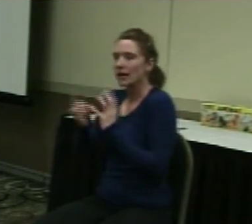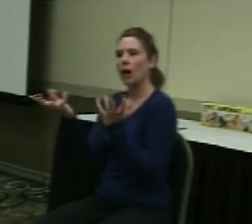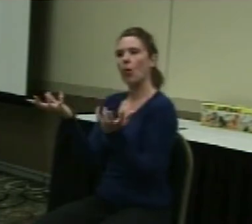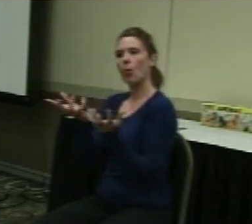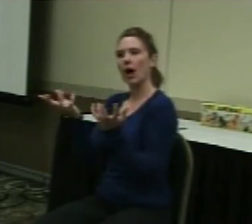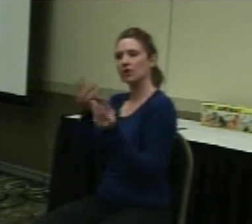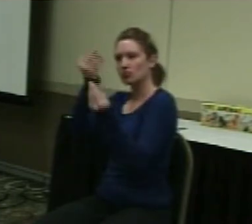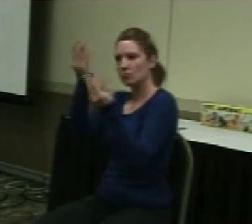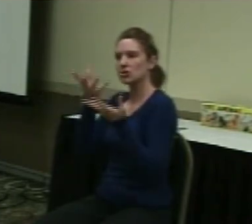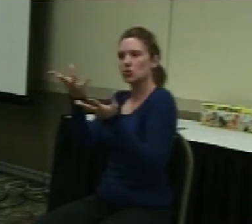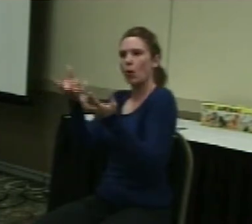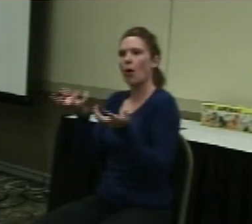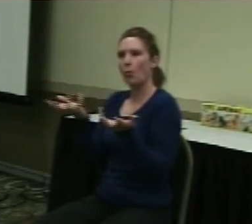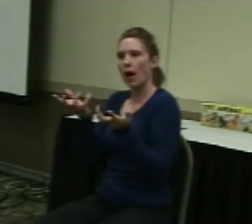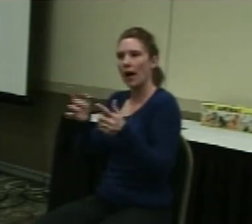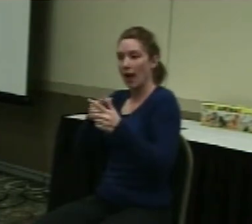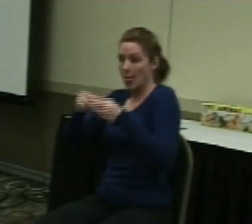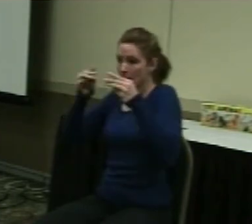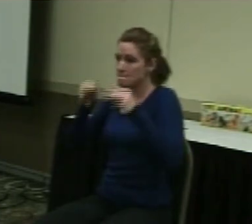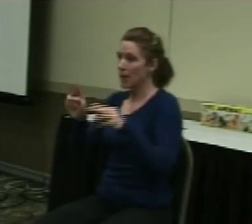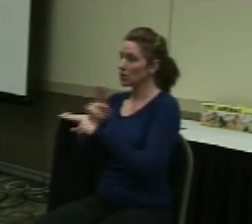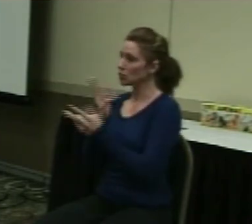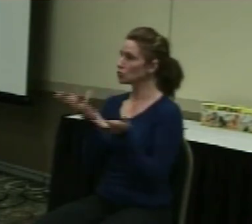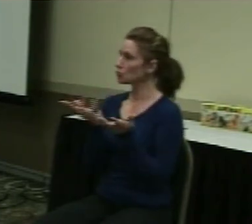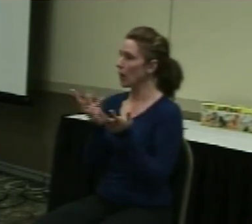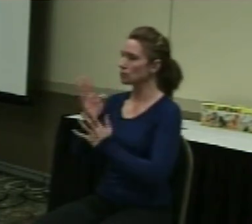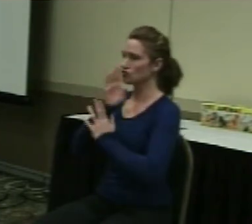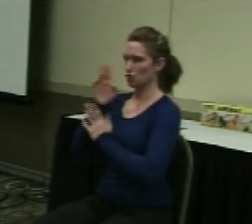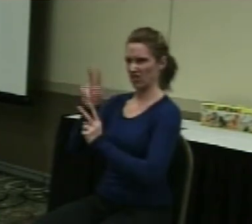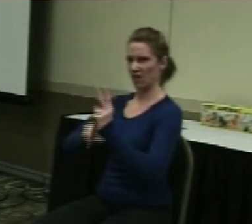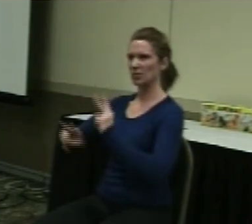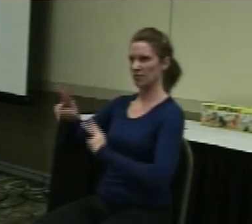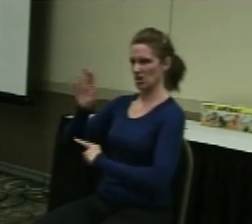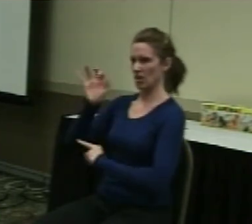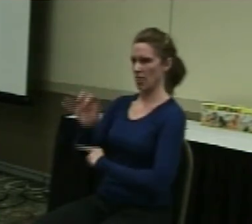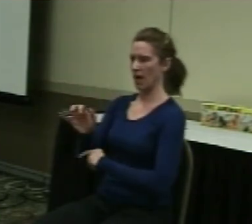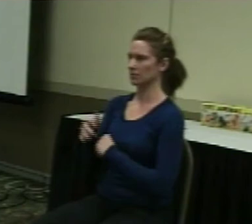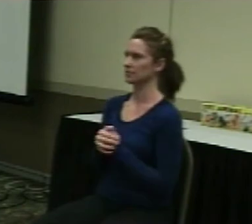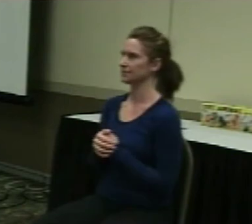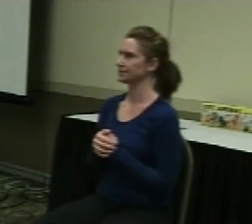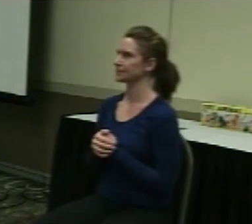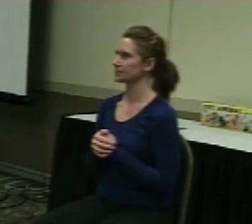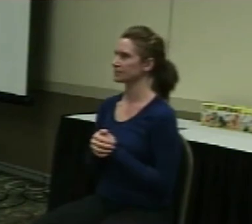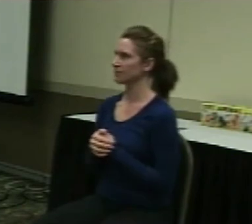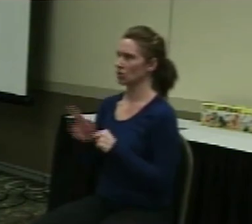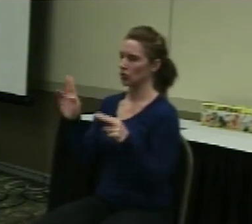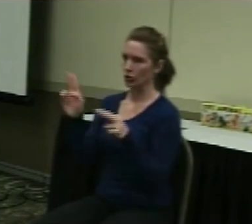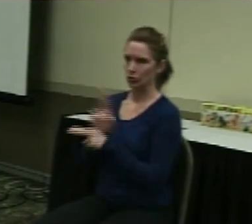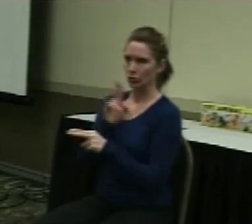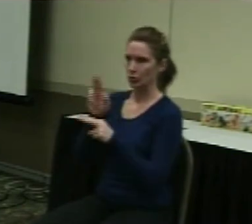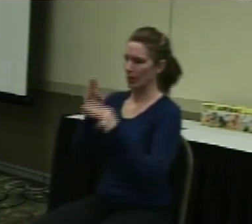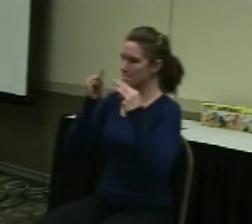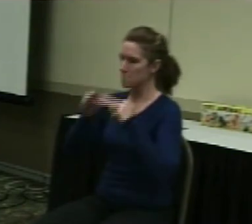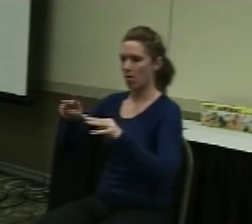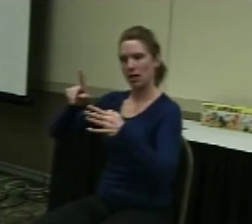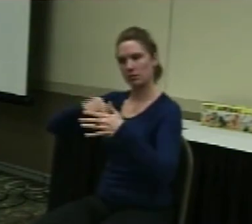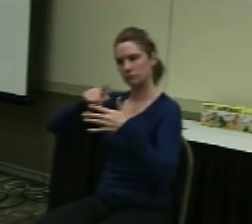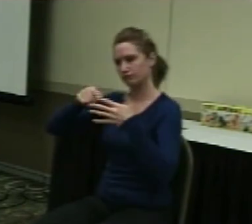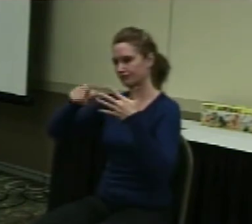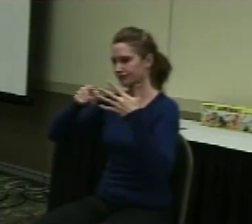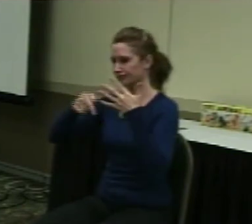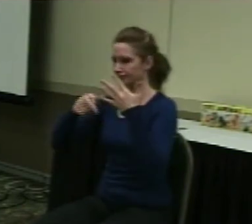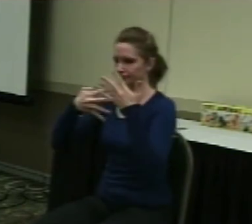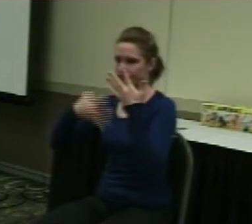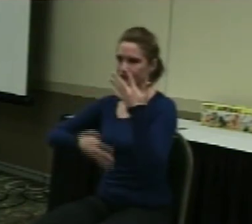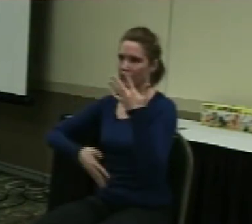what method are you going to use to find out? Direct observation of the child using all these different methods that we